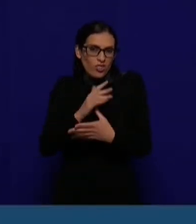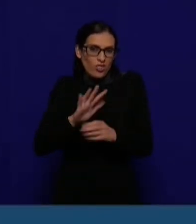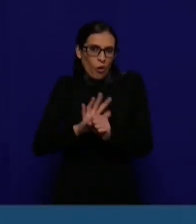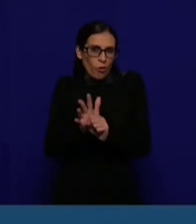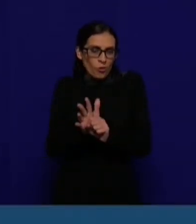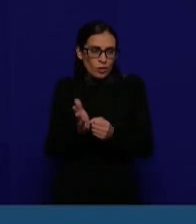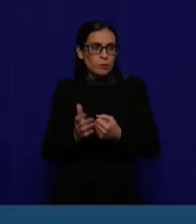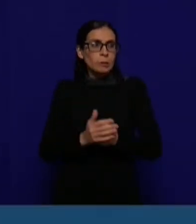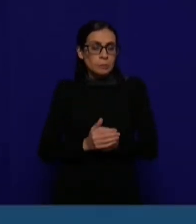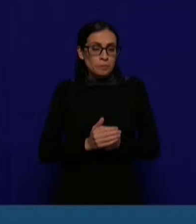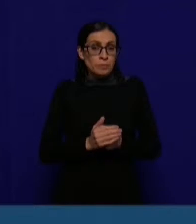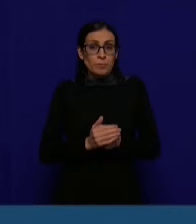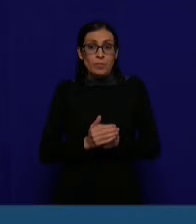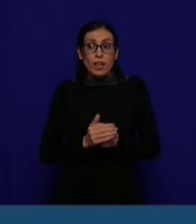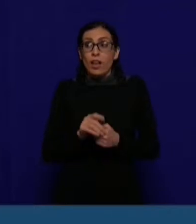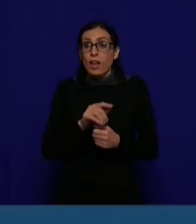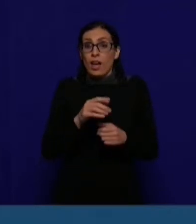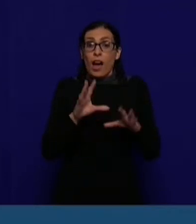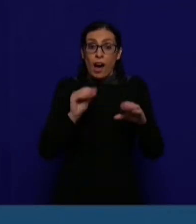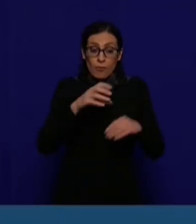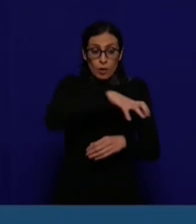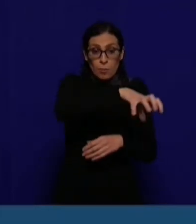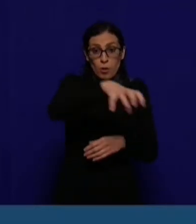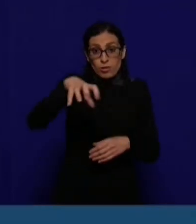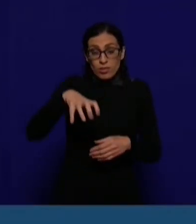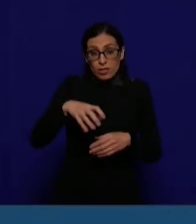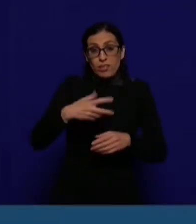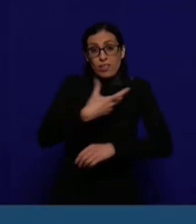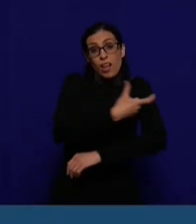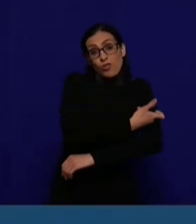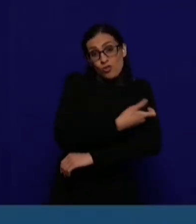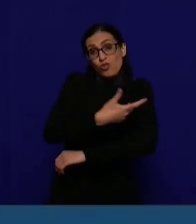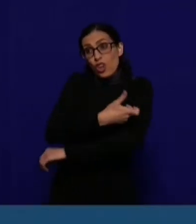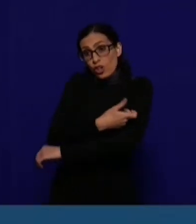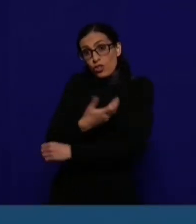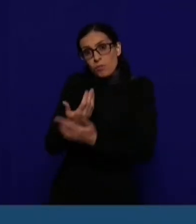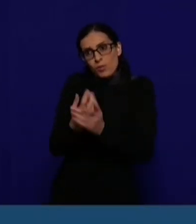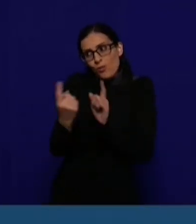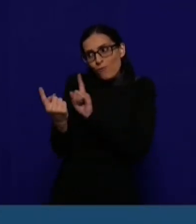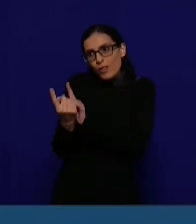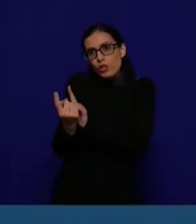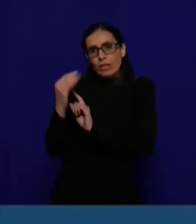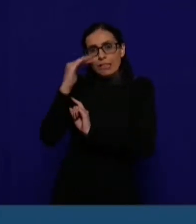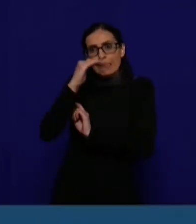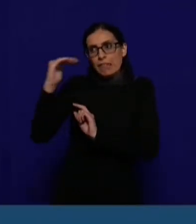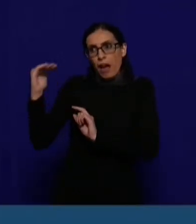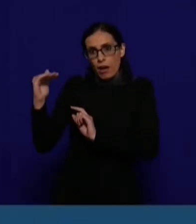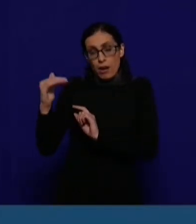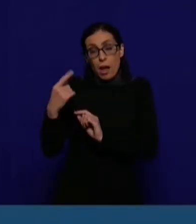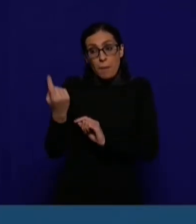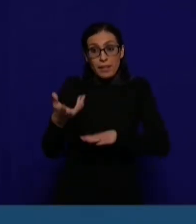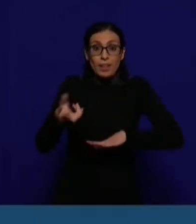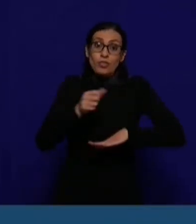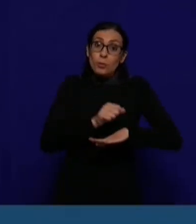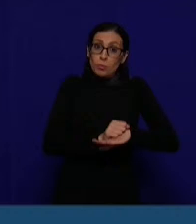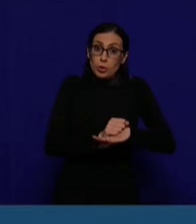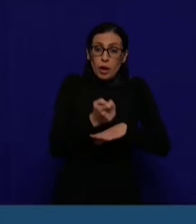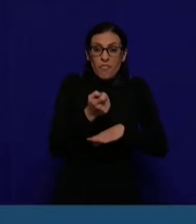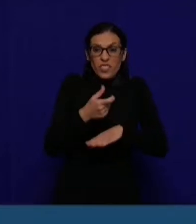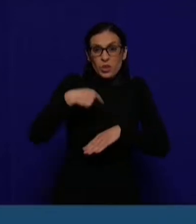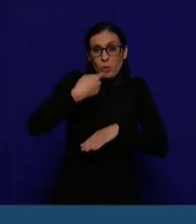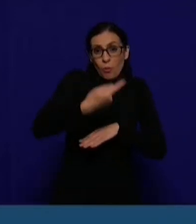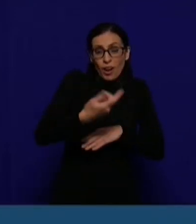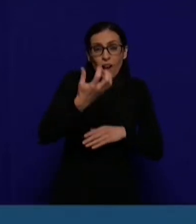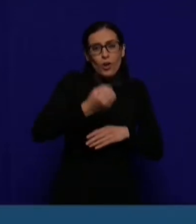li qed jingħata minn diversi ċentri, il-faċilità qrib ta' kulħadd. Kull min qed jibbukja fi żmien ftit ġranet